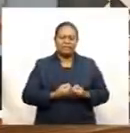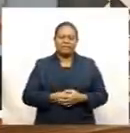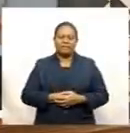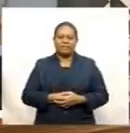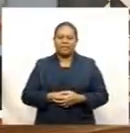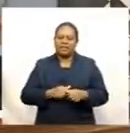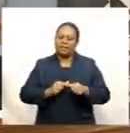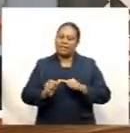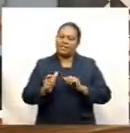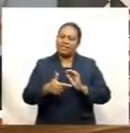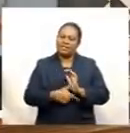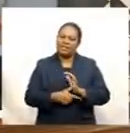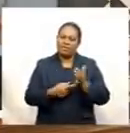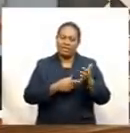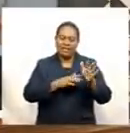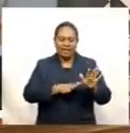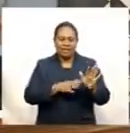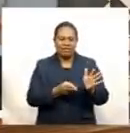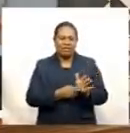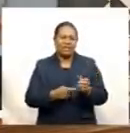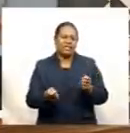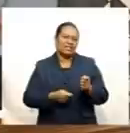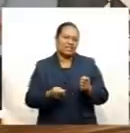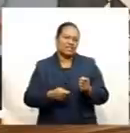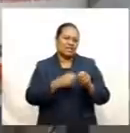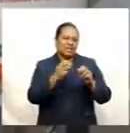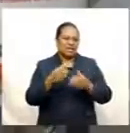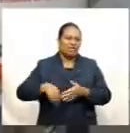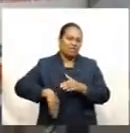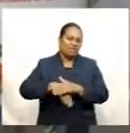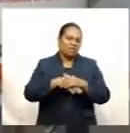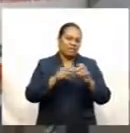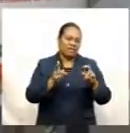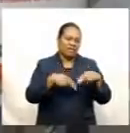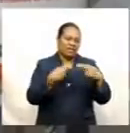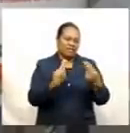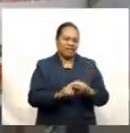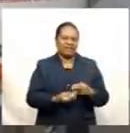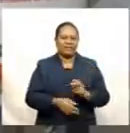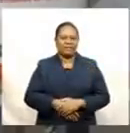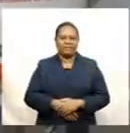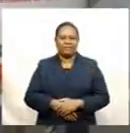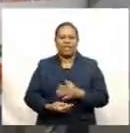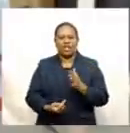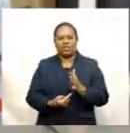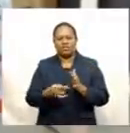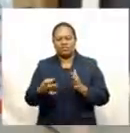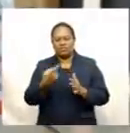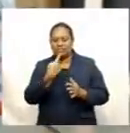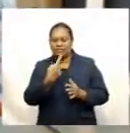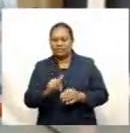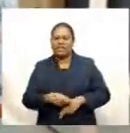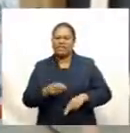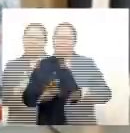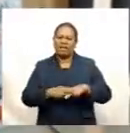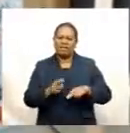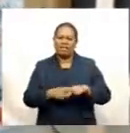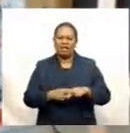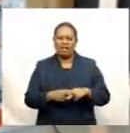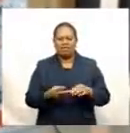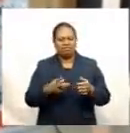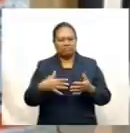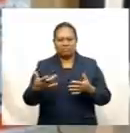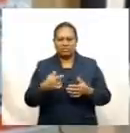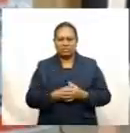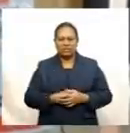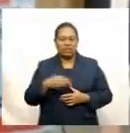better time for Taitlevu Naitasiri football family. Senibalati Tokalau, father of Wati Tokalau, who is a goalkeeper of